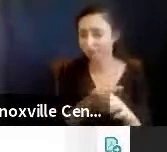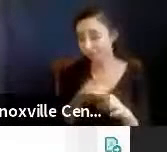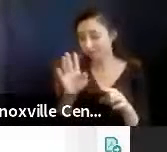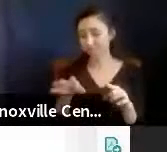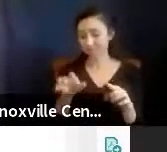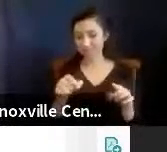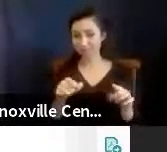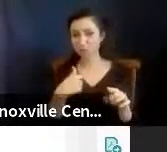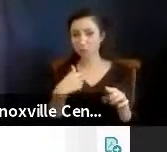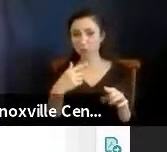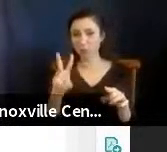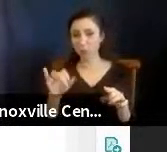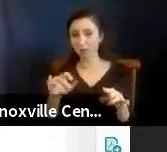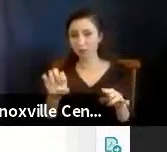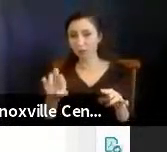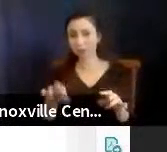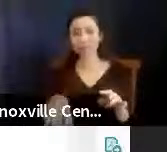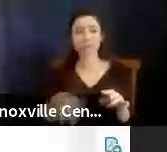call the parents about